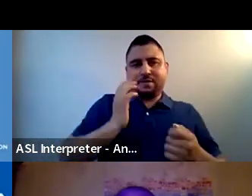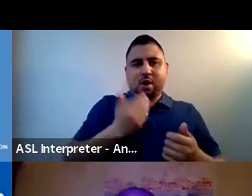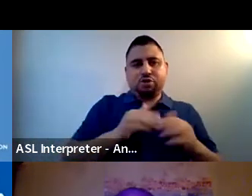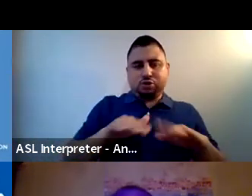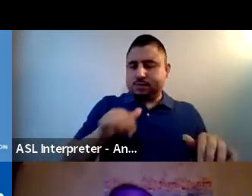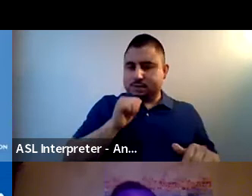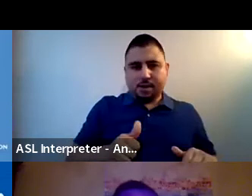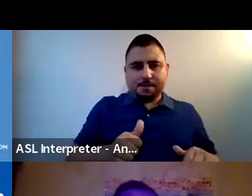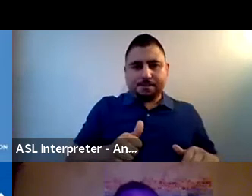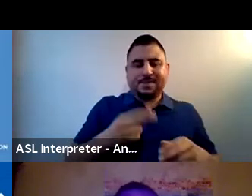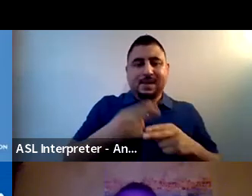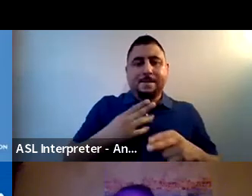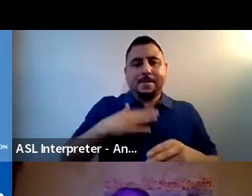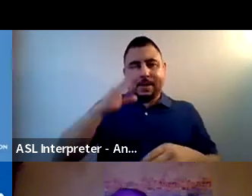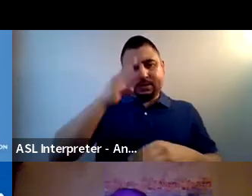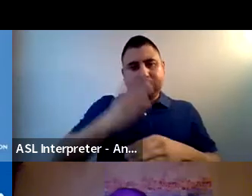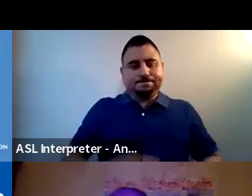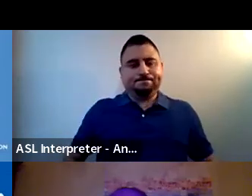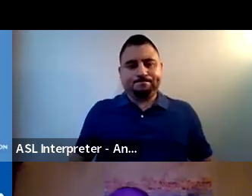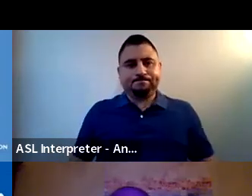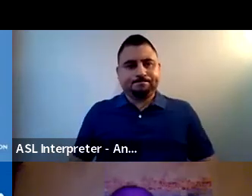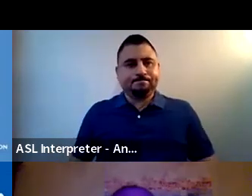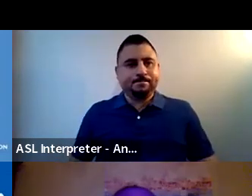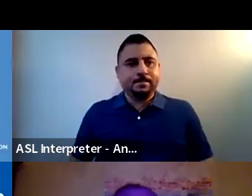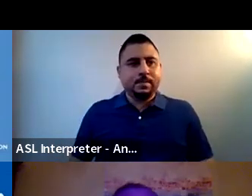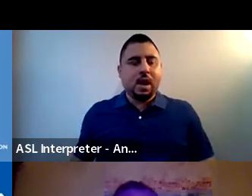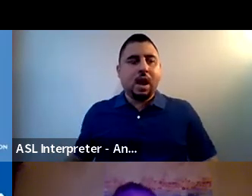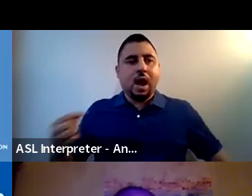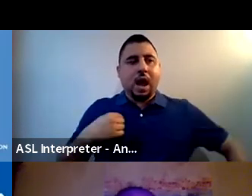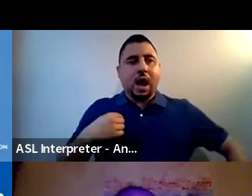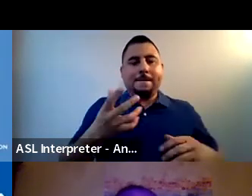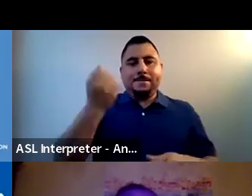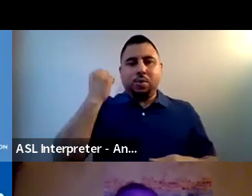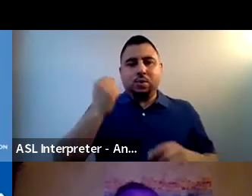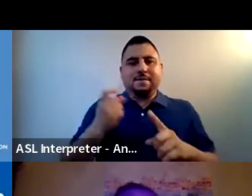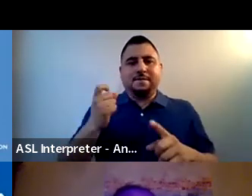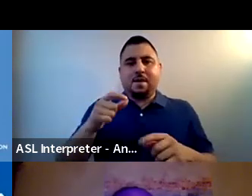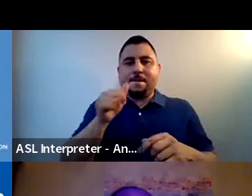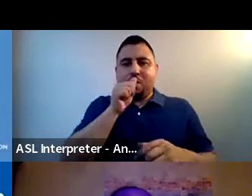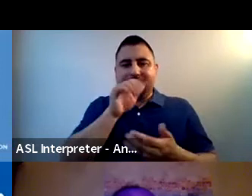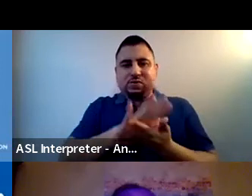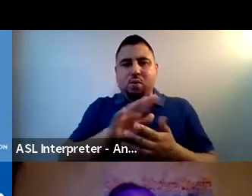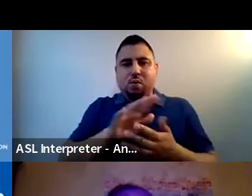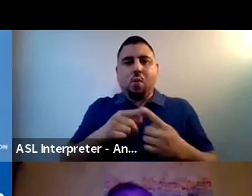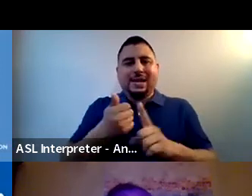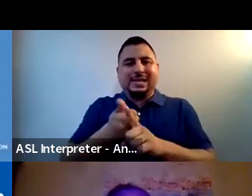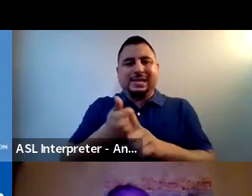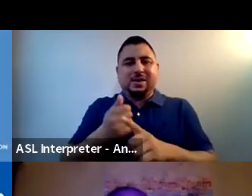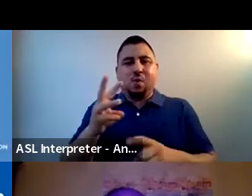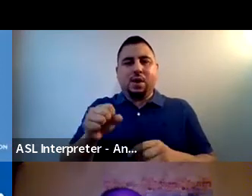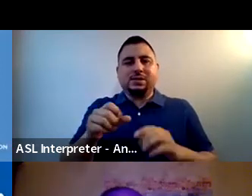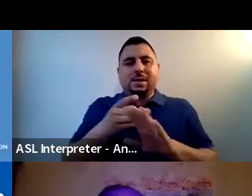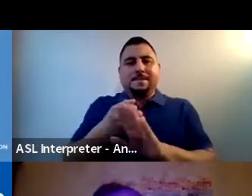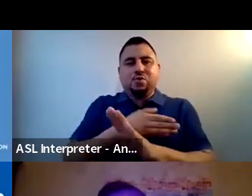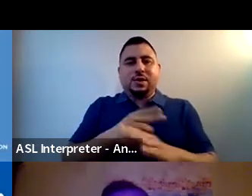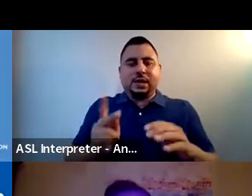children, namely my son. I actually pulled him from private school when he was in pre-kindergarten